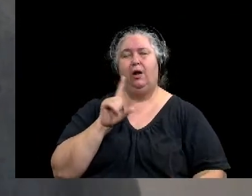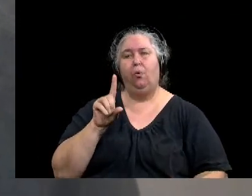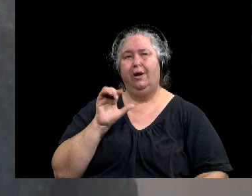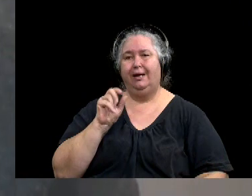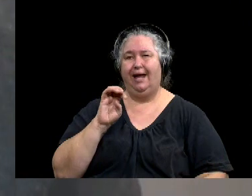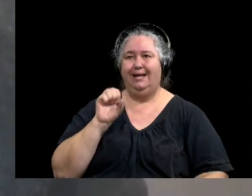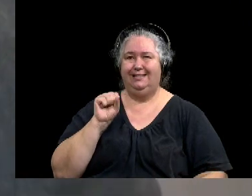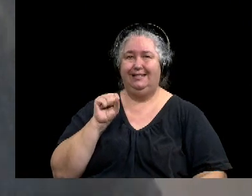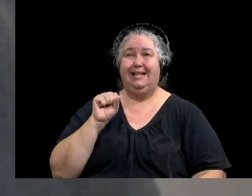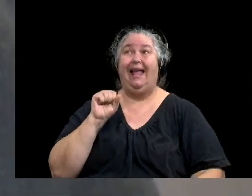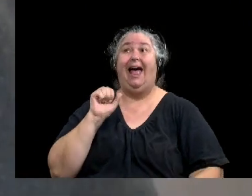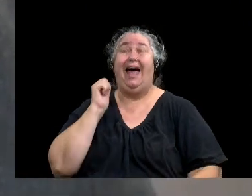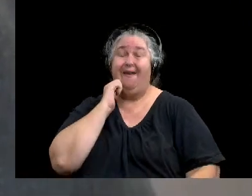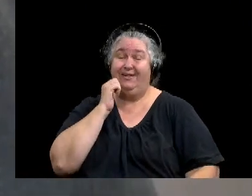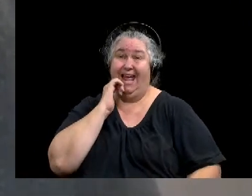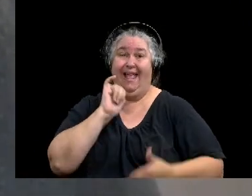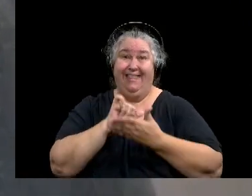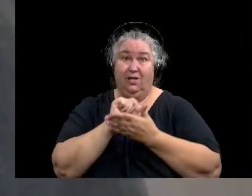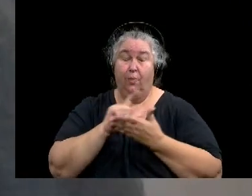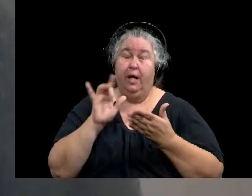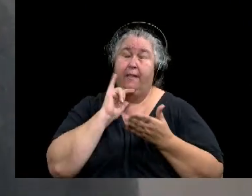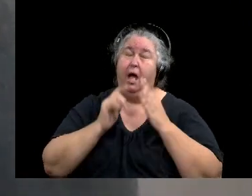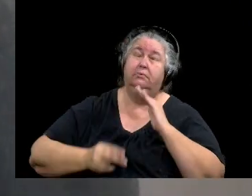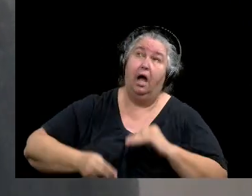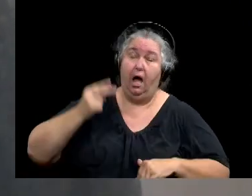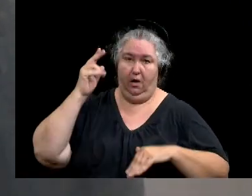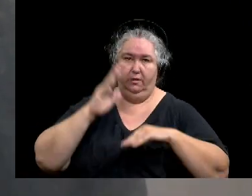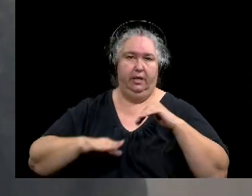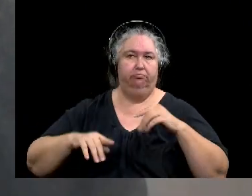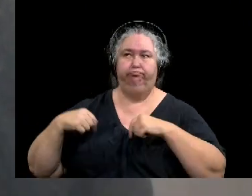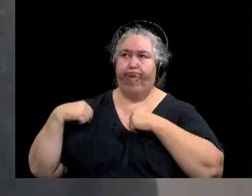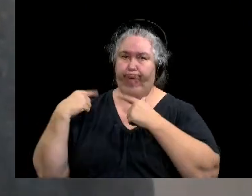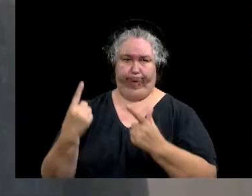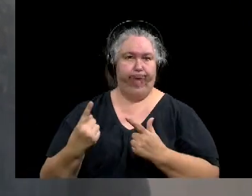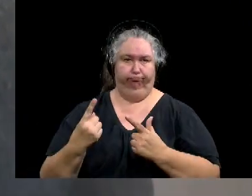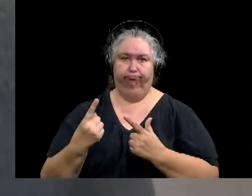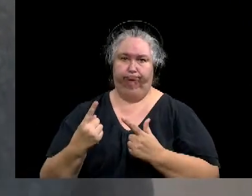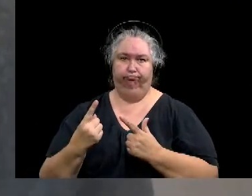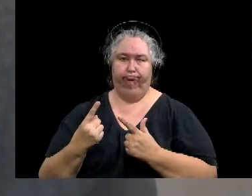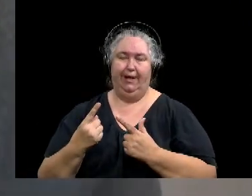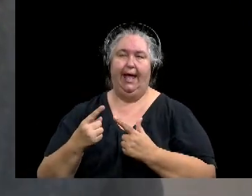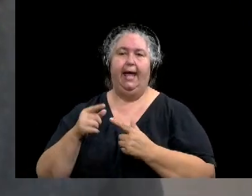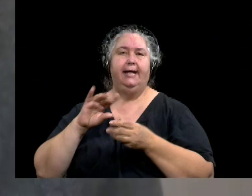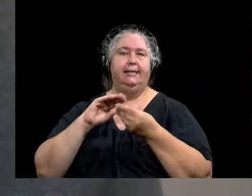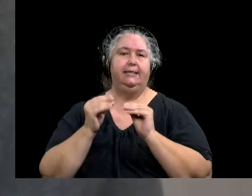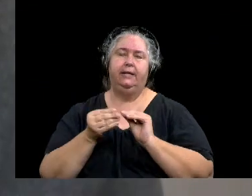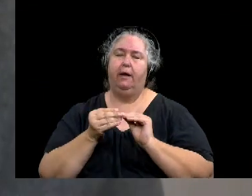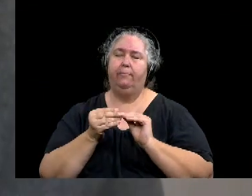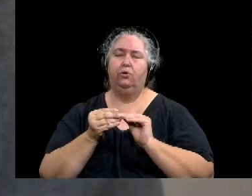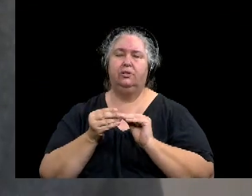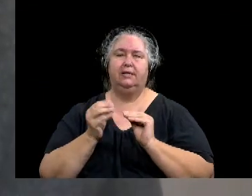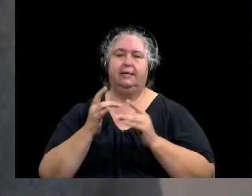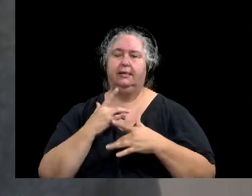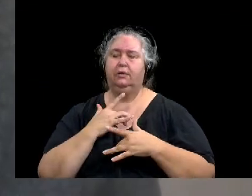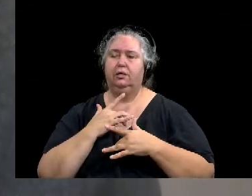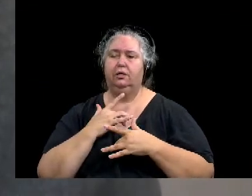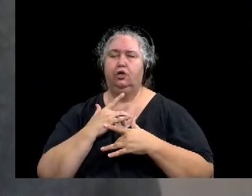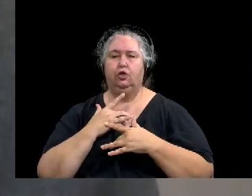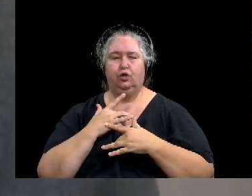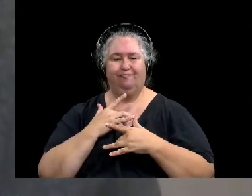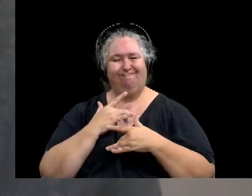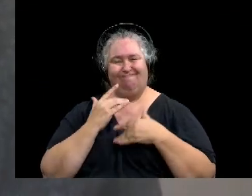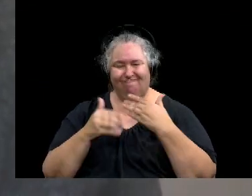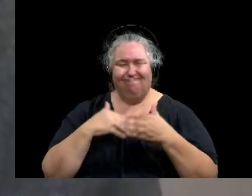day this week. That's significantly higher than what we've seen recently, and our numbers and our trends are significantly rising on